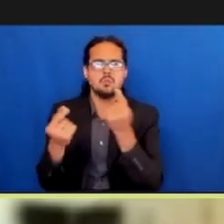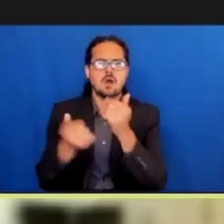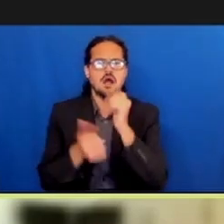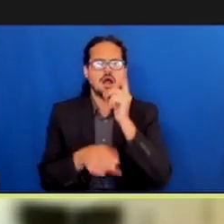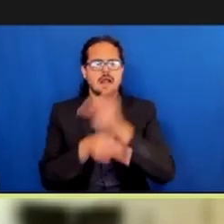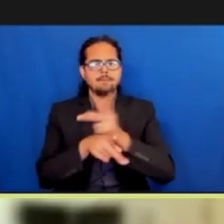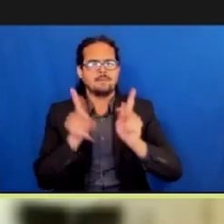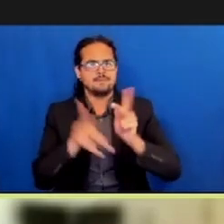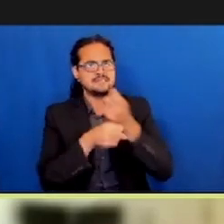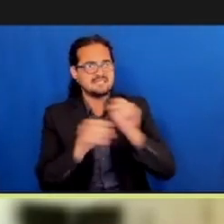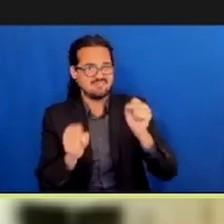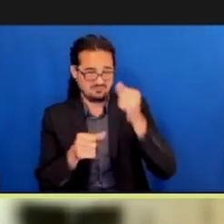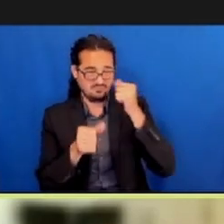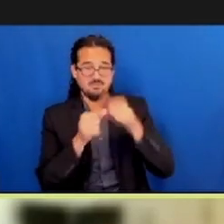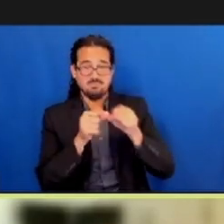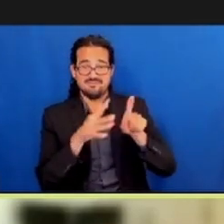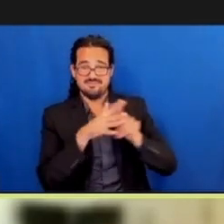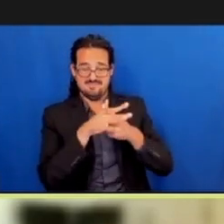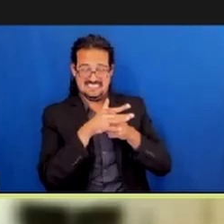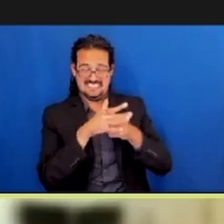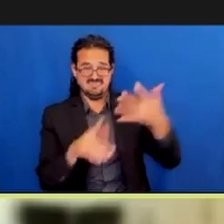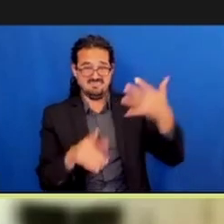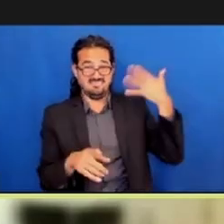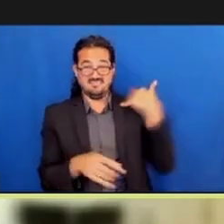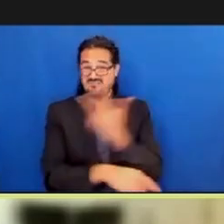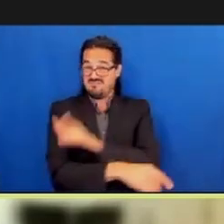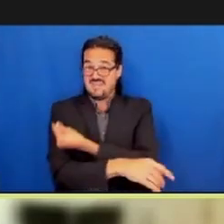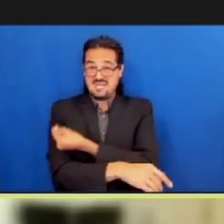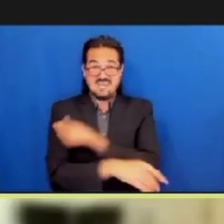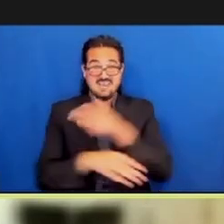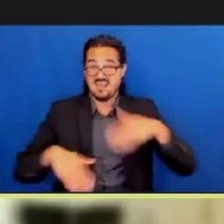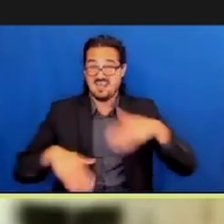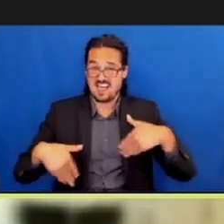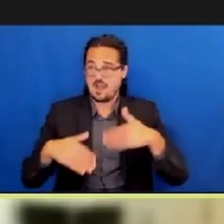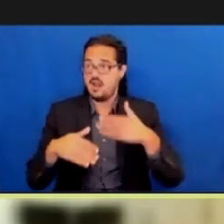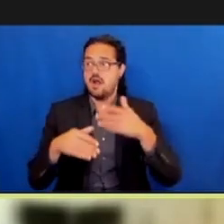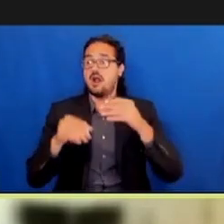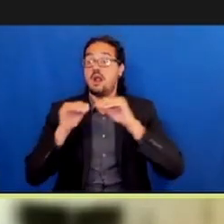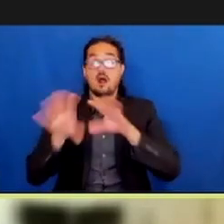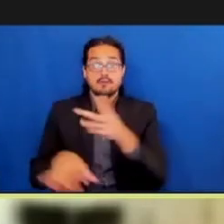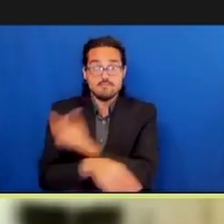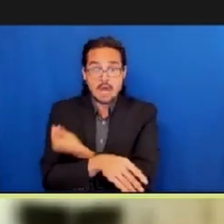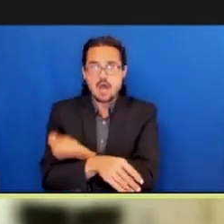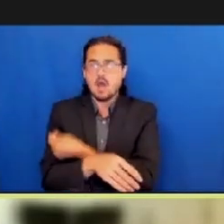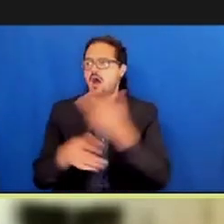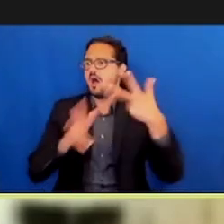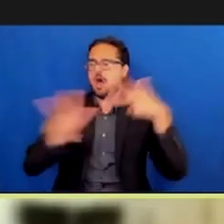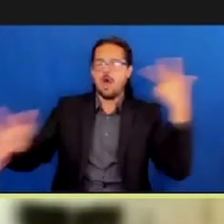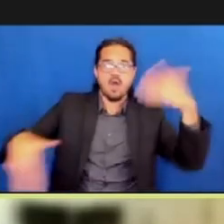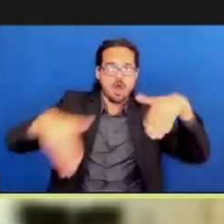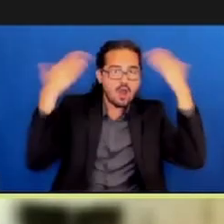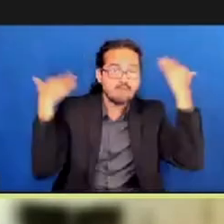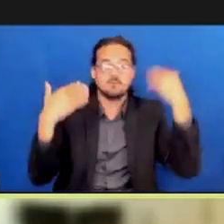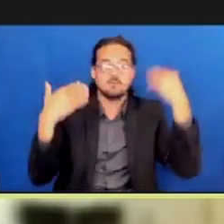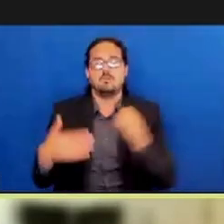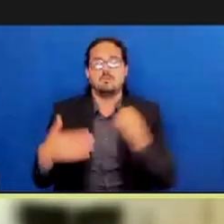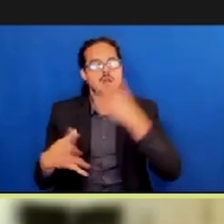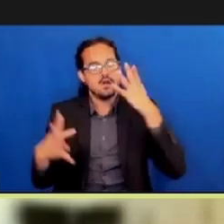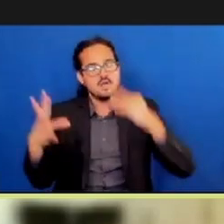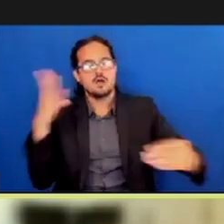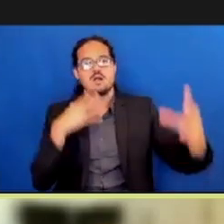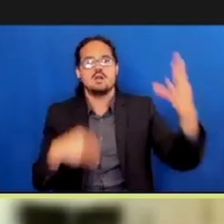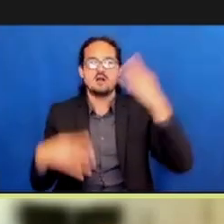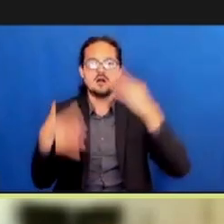my hat to all of my fellow clinicians, and in particular to Dr. Santora and Dr. Willis, who taught all of us so much about public